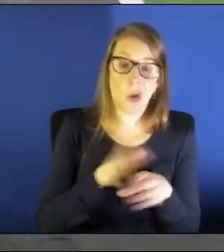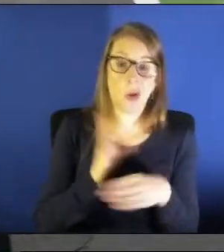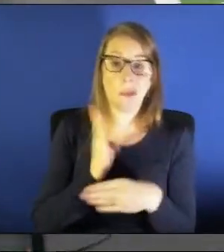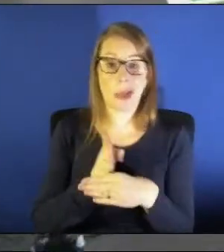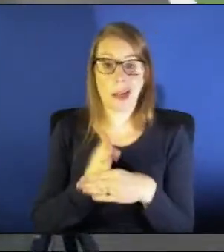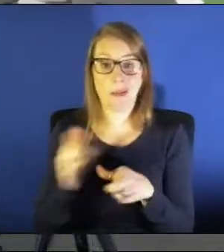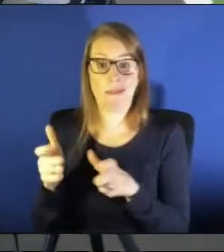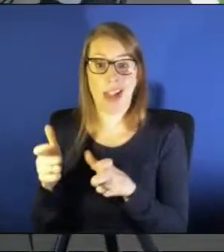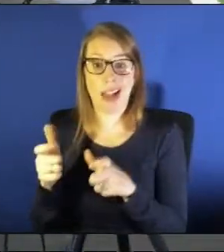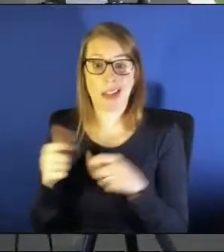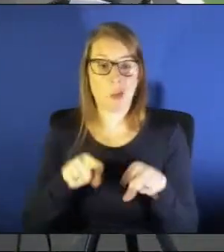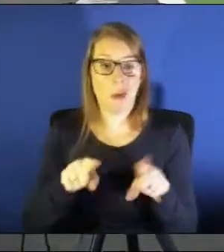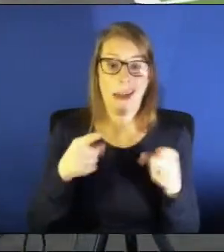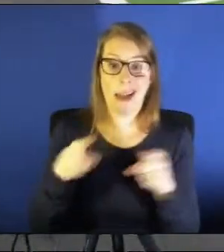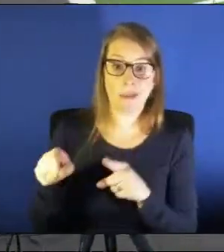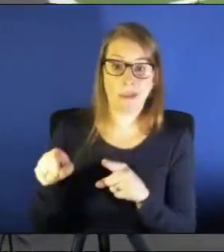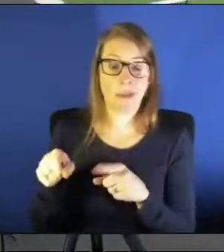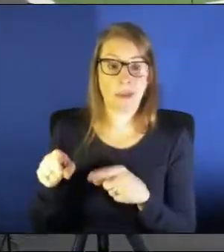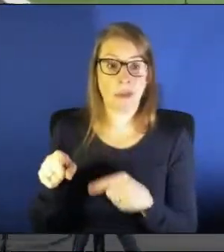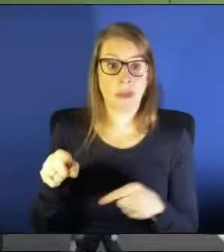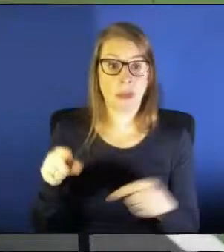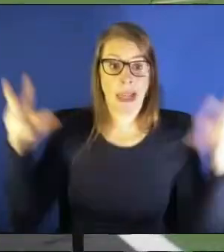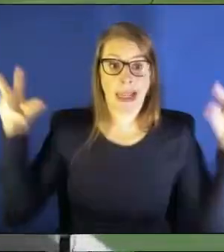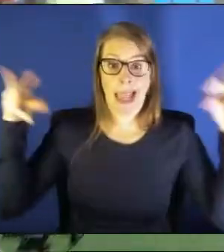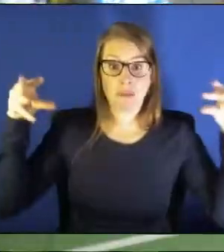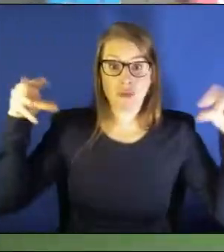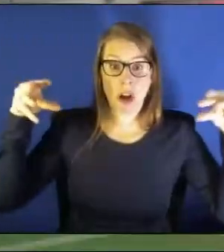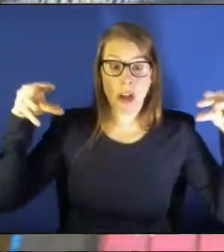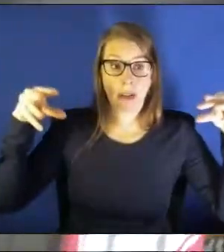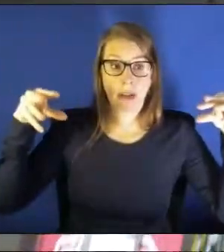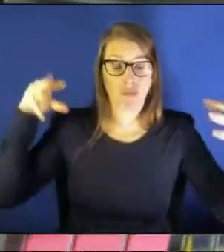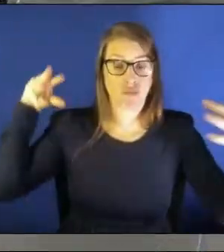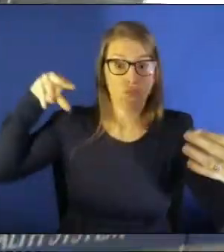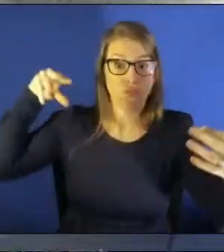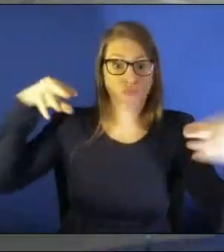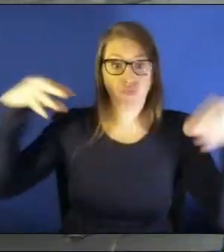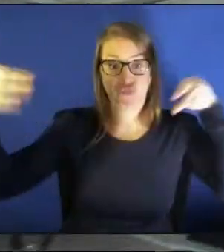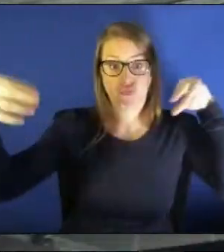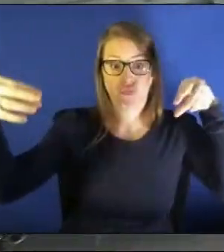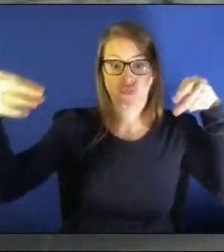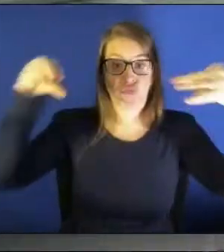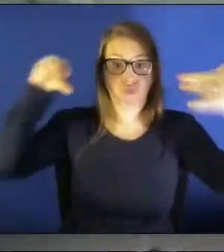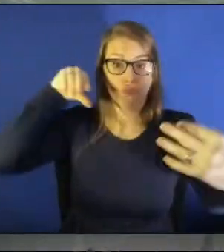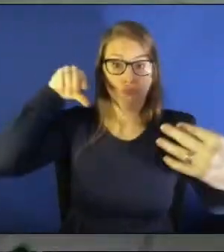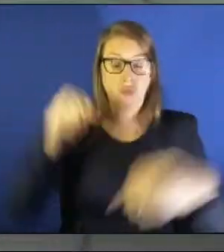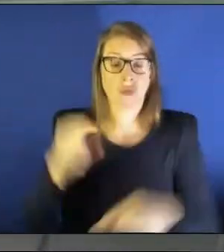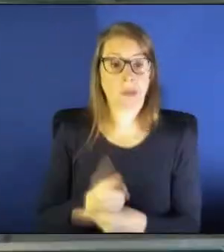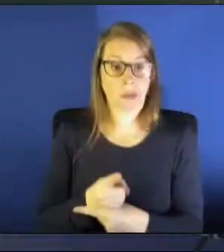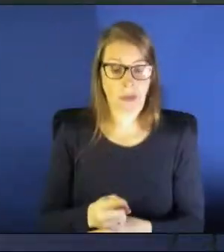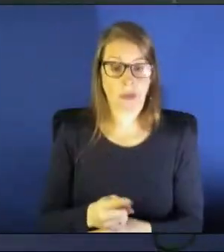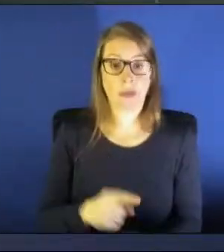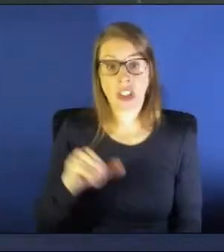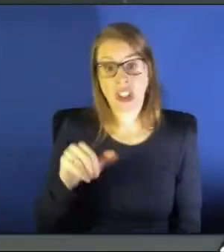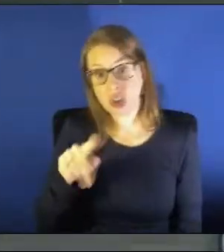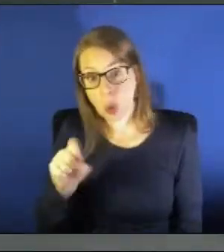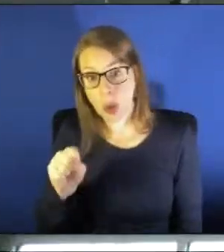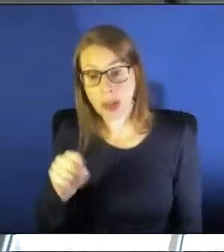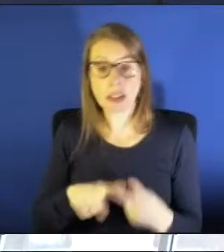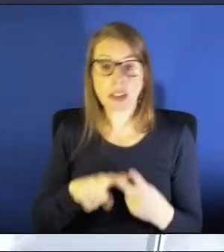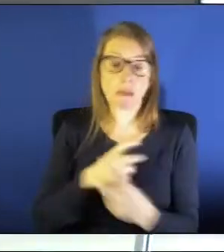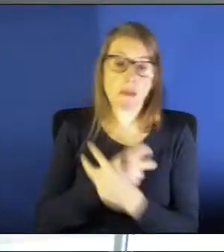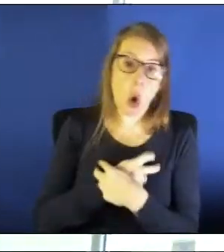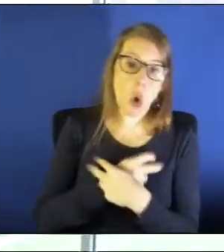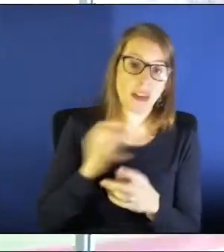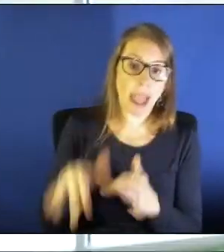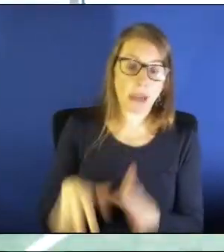happening, Ryan, these cameras are all taking different angles of Correct. my joints and my bones and Yes, things so like we that. want to get a comprehensive